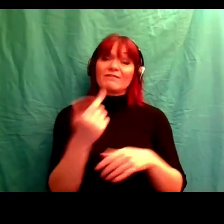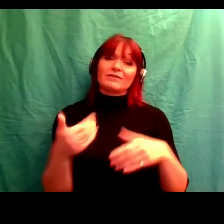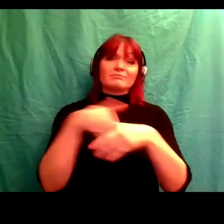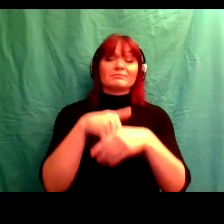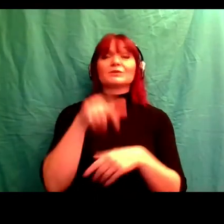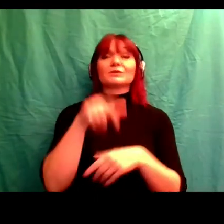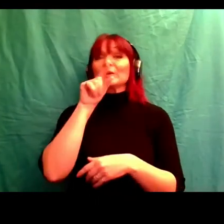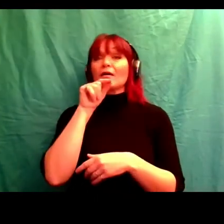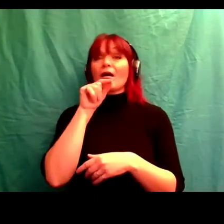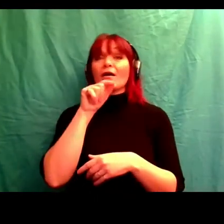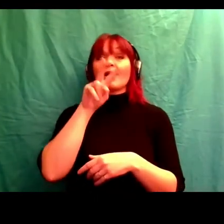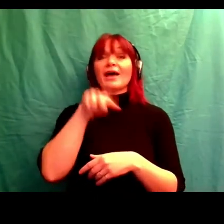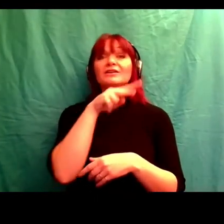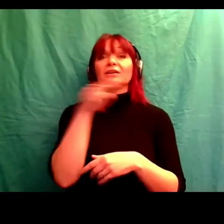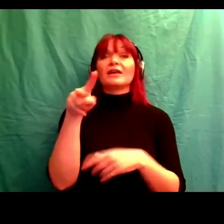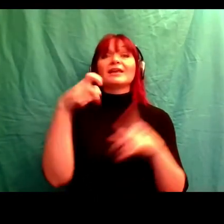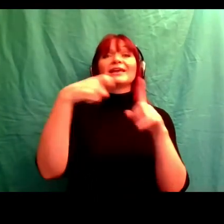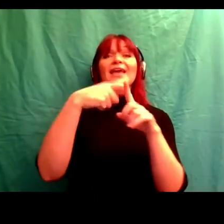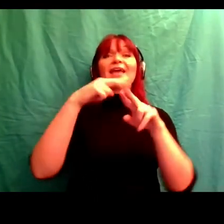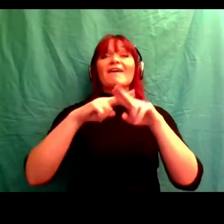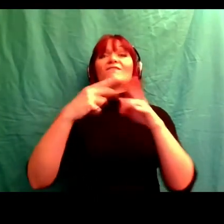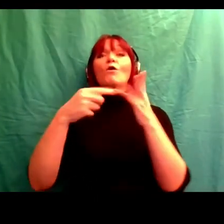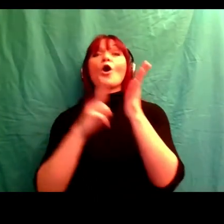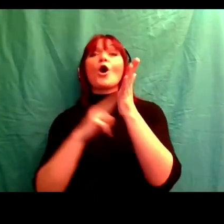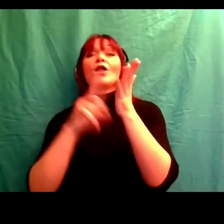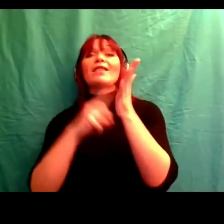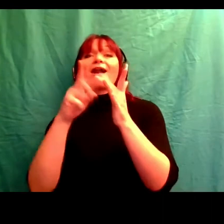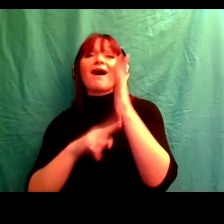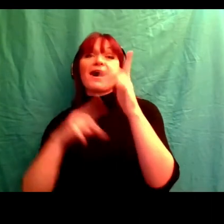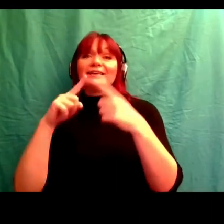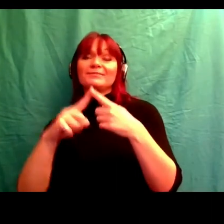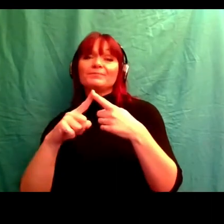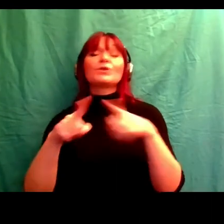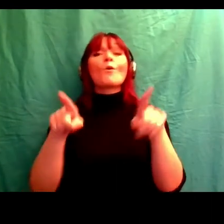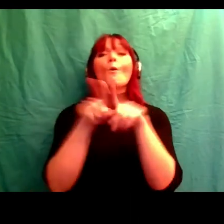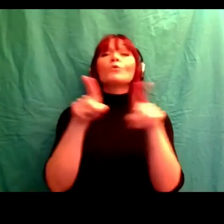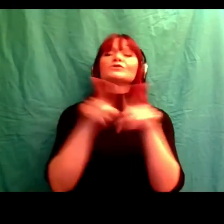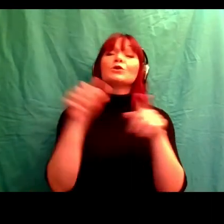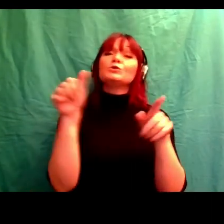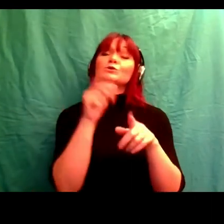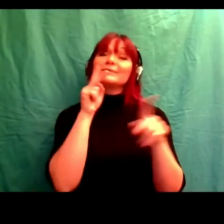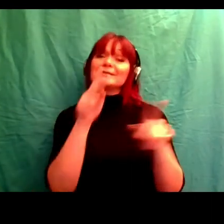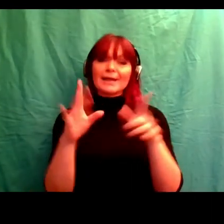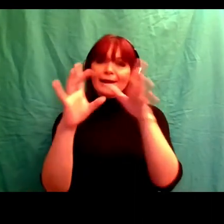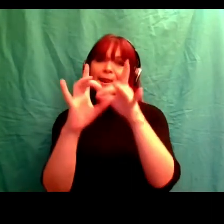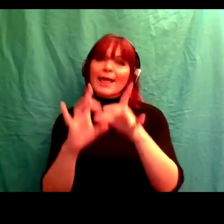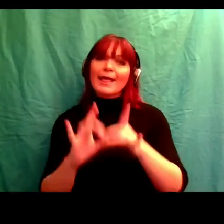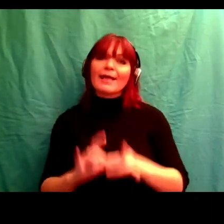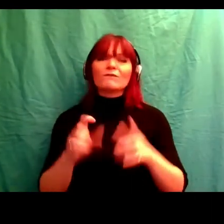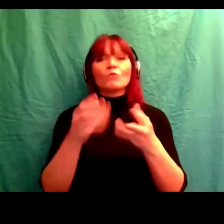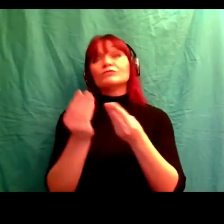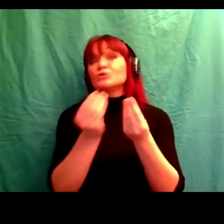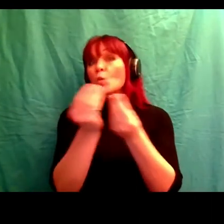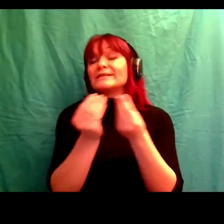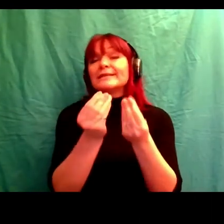the hashtag KFOnline. And finally, you should be able to see some links on the page to resources and reading that